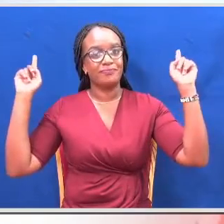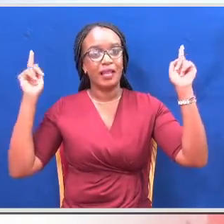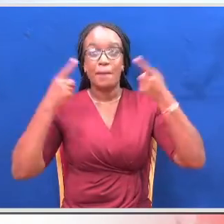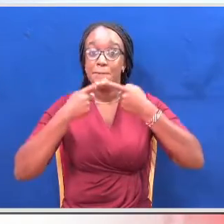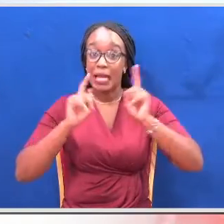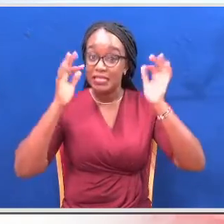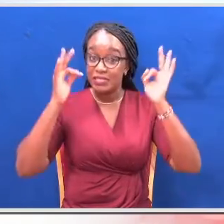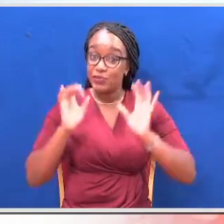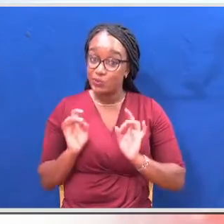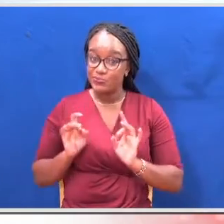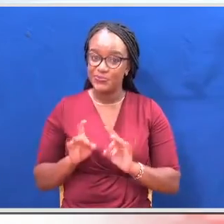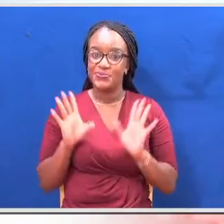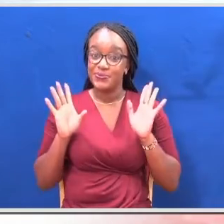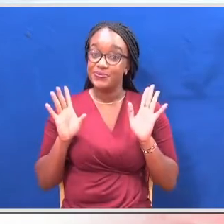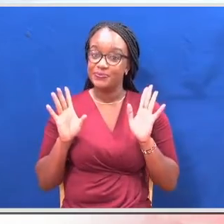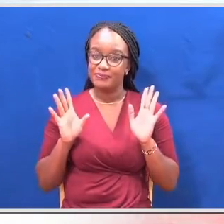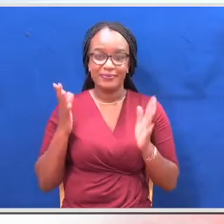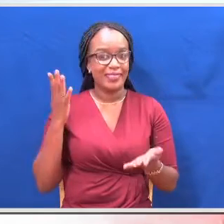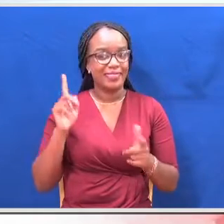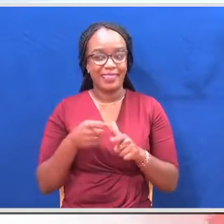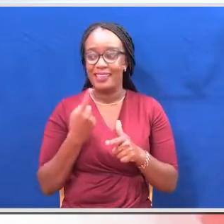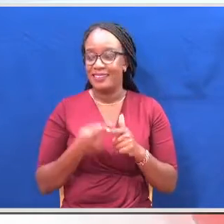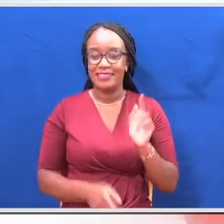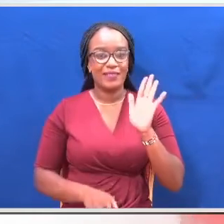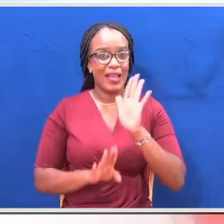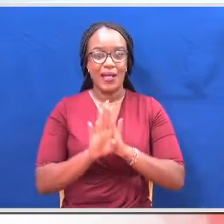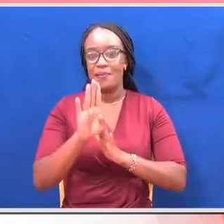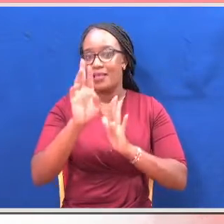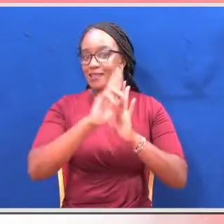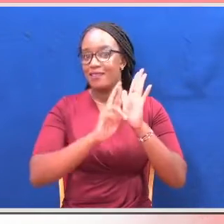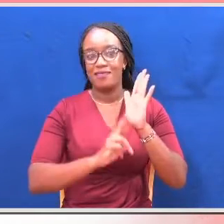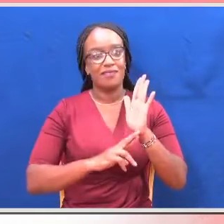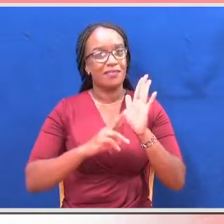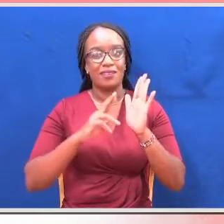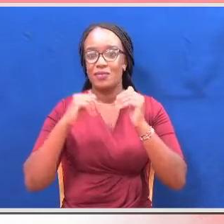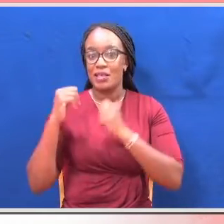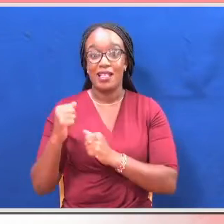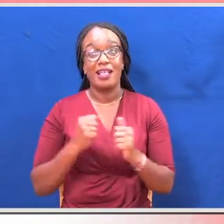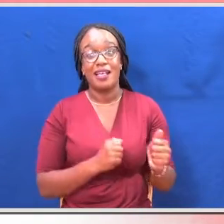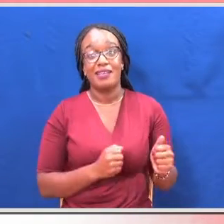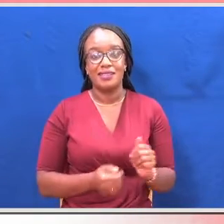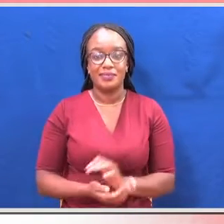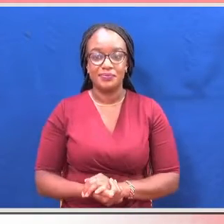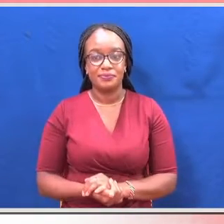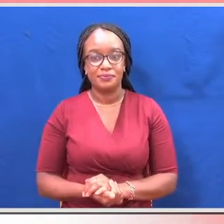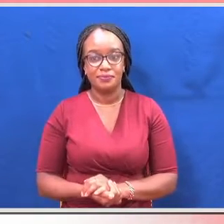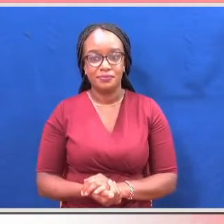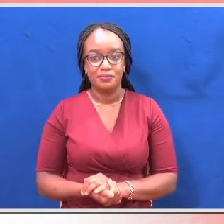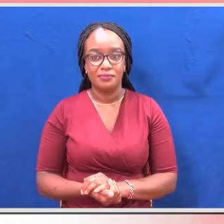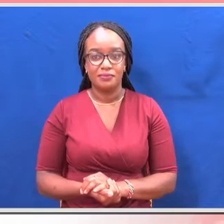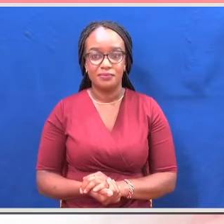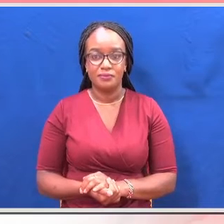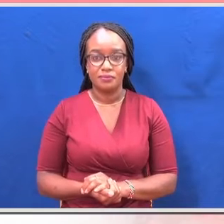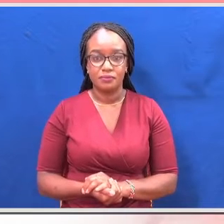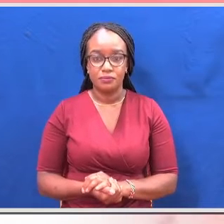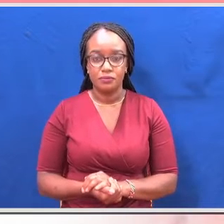out, then he will ride on the development record and blame everyone else on the problems. The situation between the president and the deputy